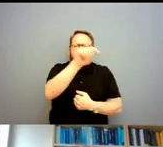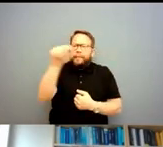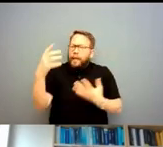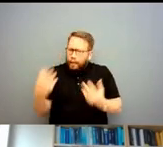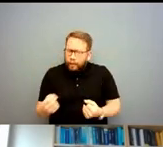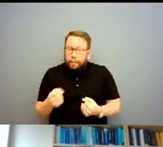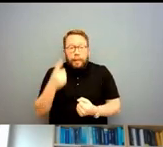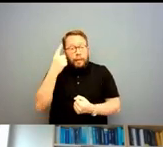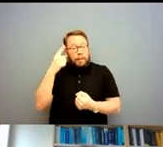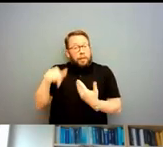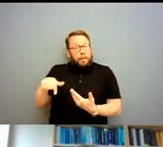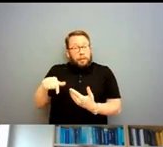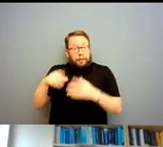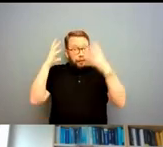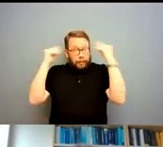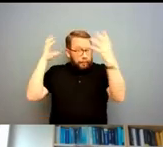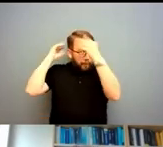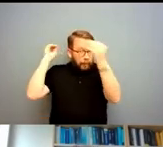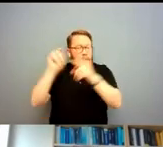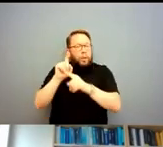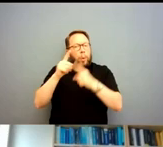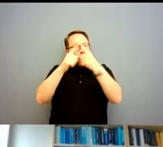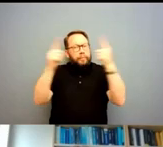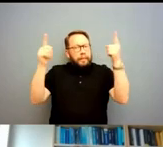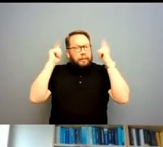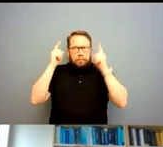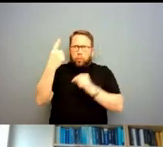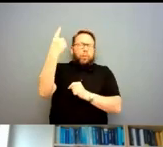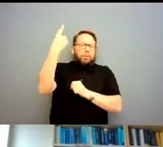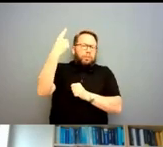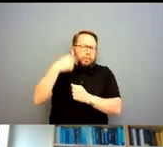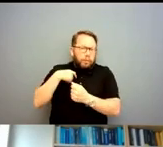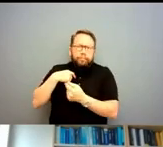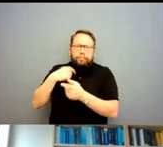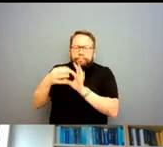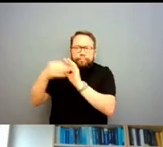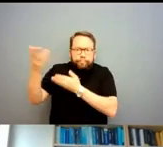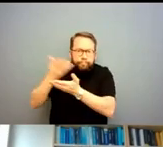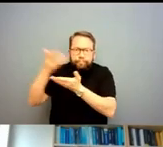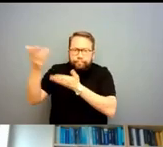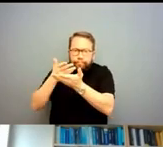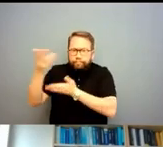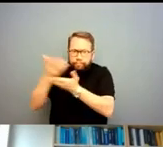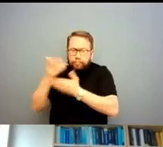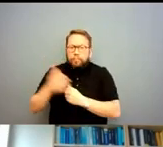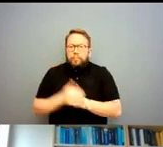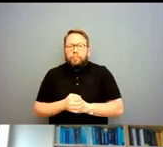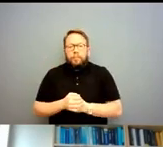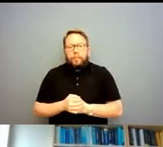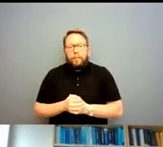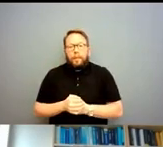with right now, which is IVGIA. We're working on monitoring the national